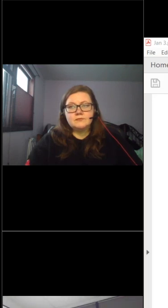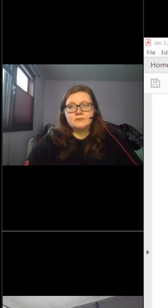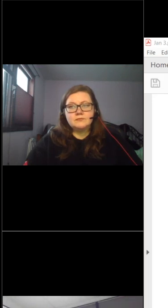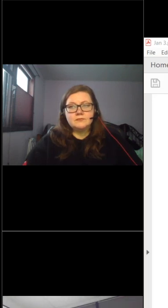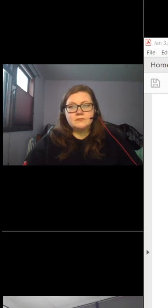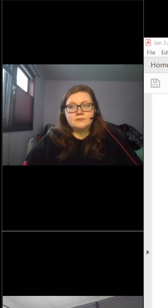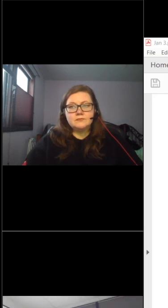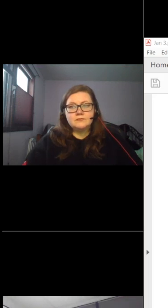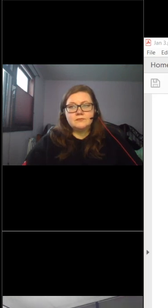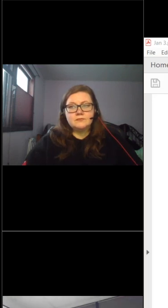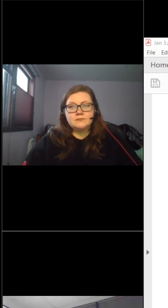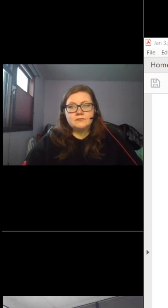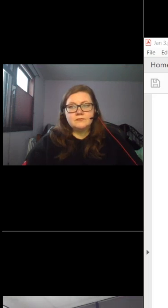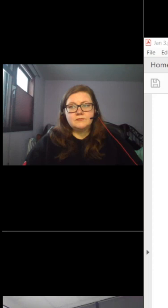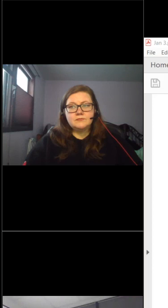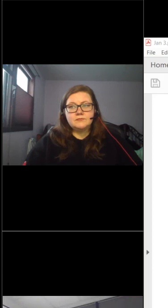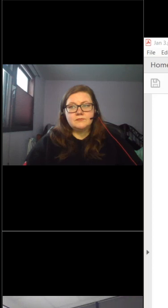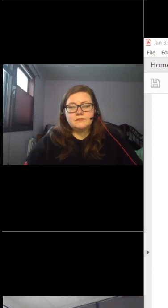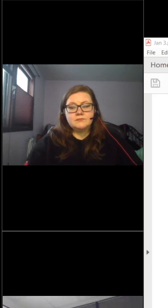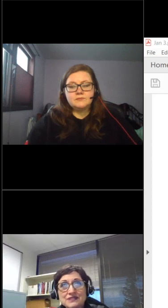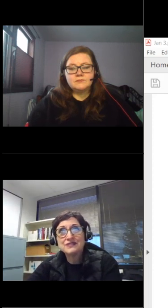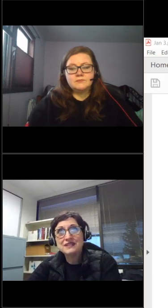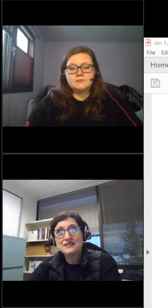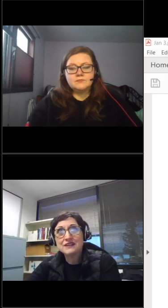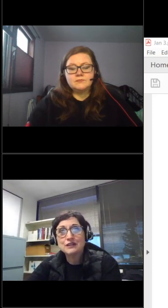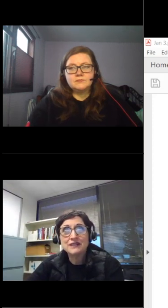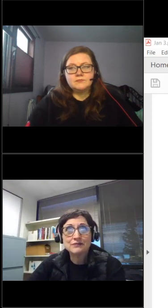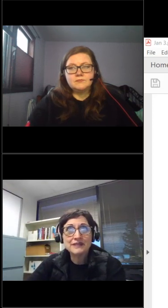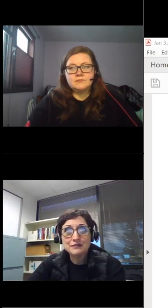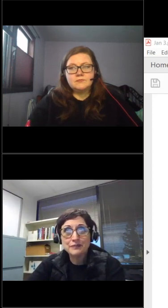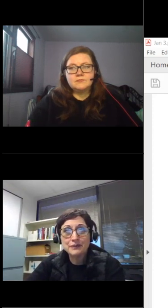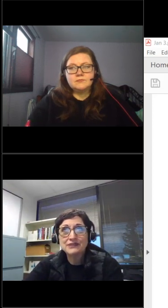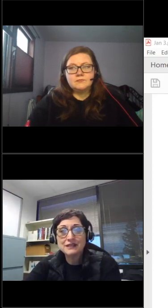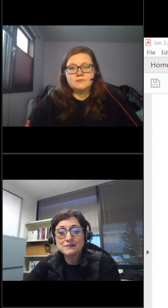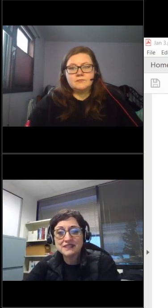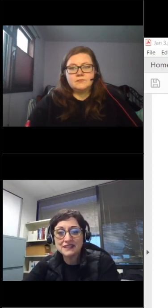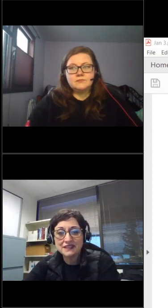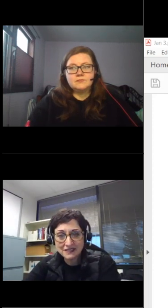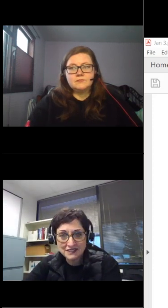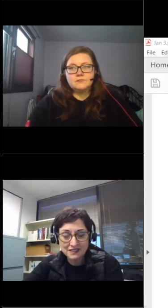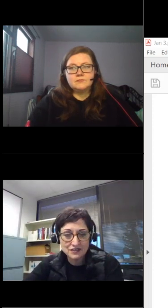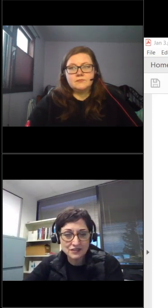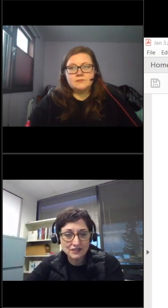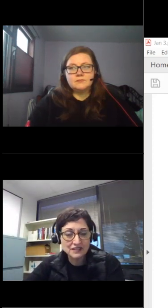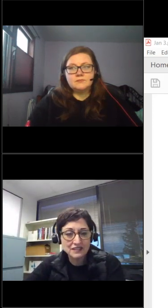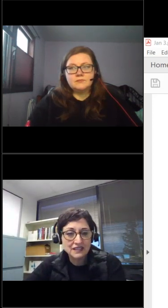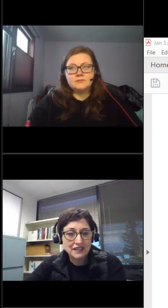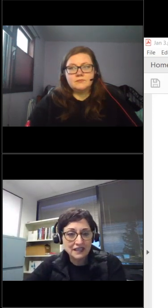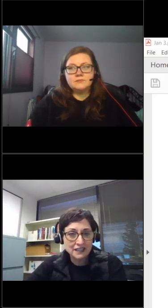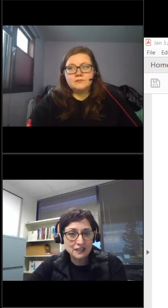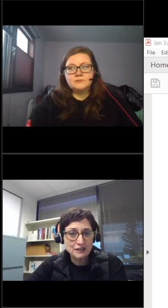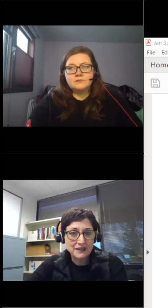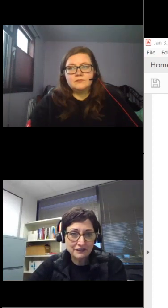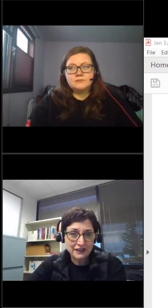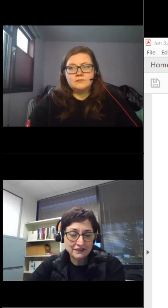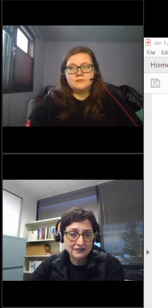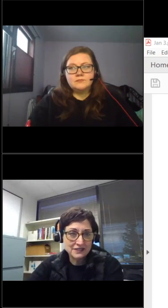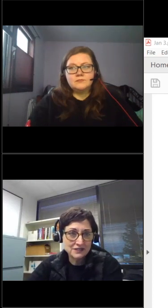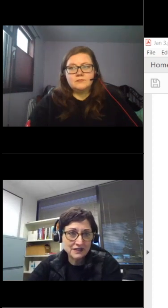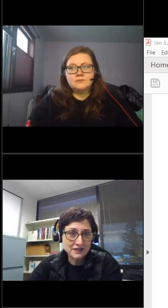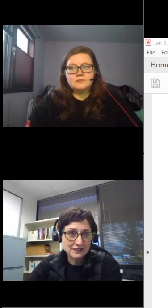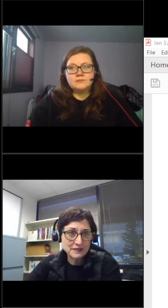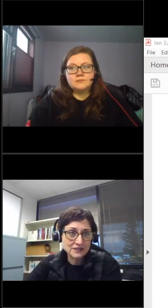you're looking at here is if you're not able to do this, you need to document your reasonable attempts to get the signature and keep that on